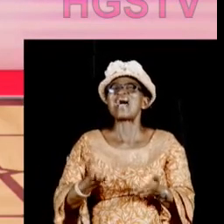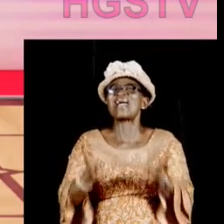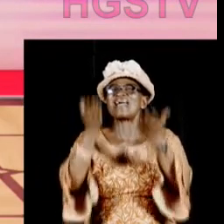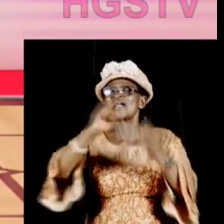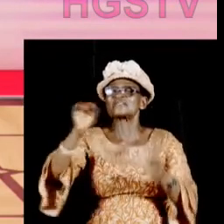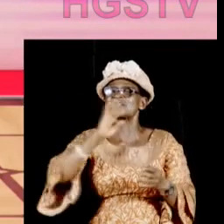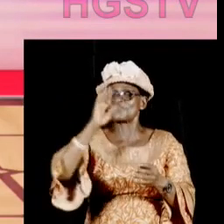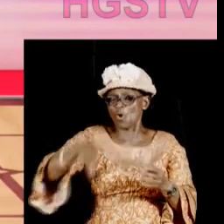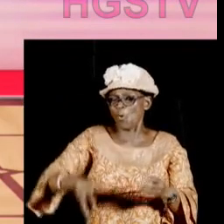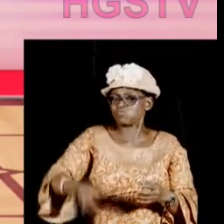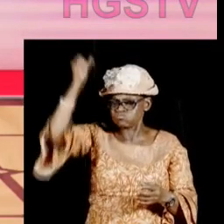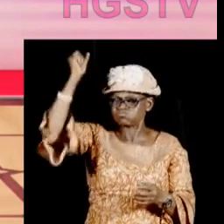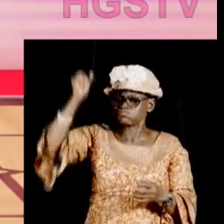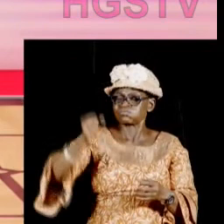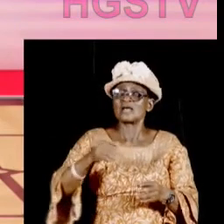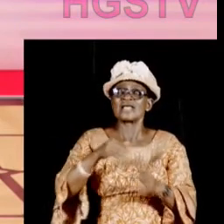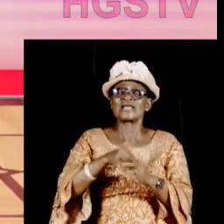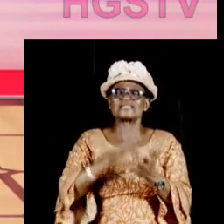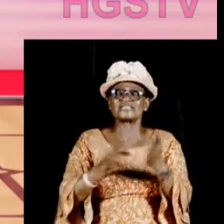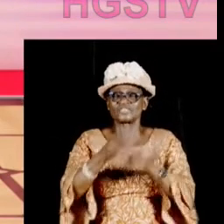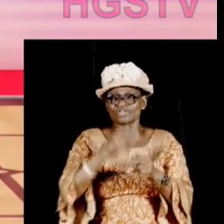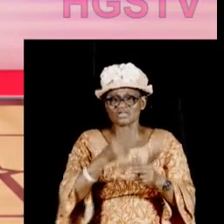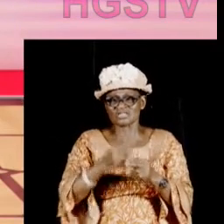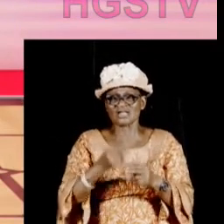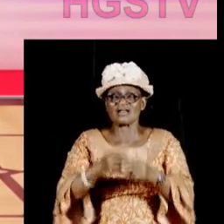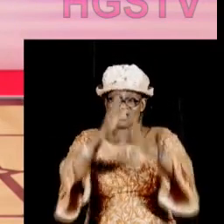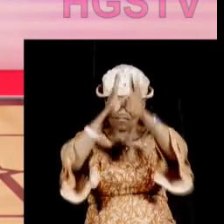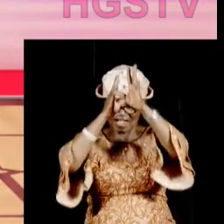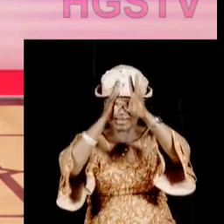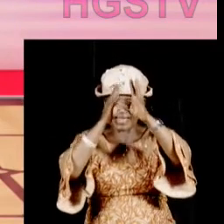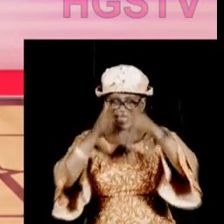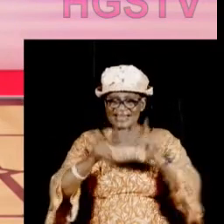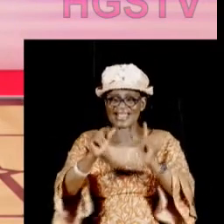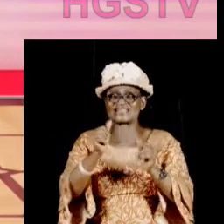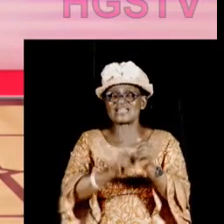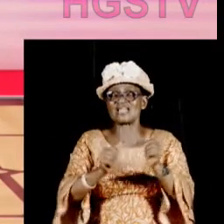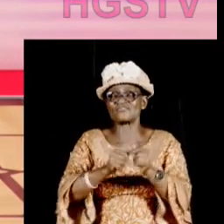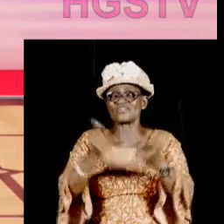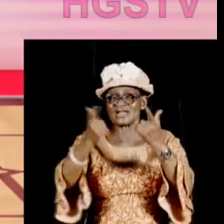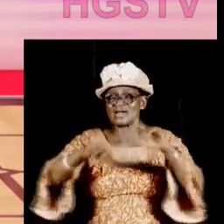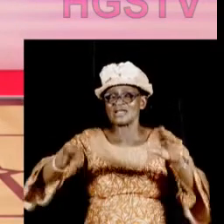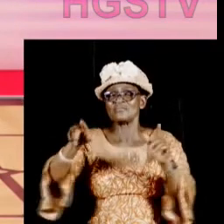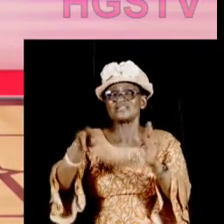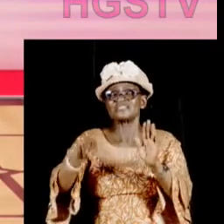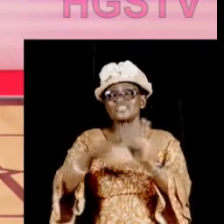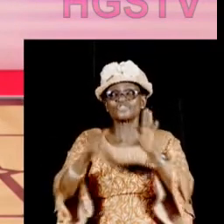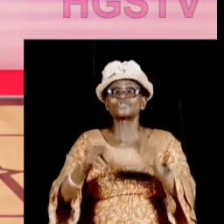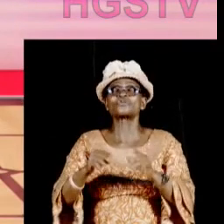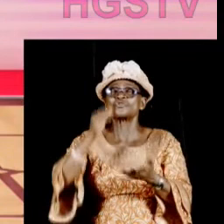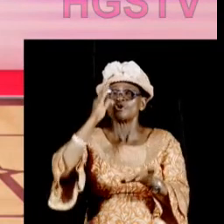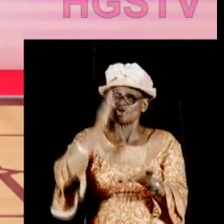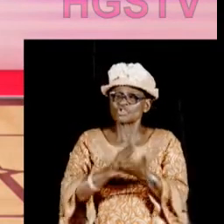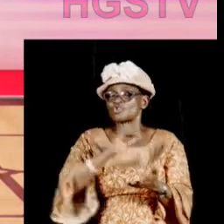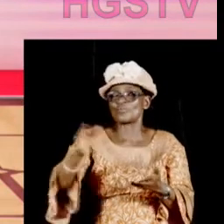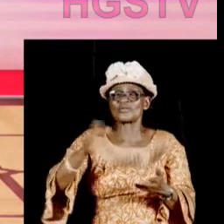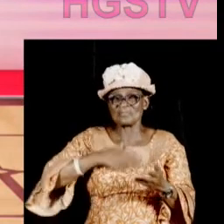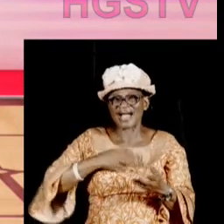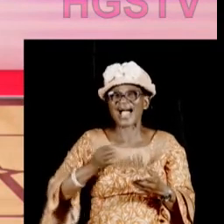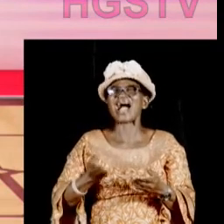Jesus' name. Father, let every limitation stopping my rising physically, stopping my